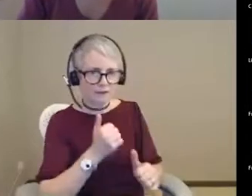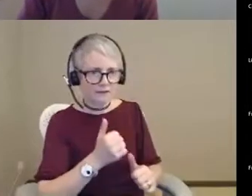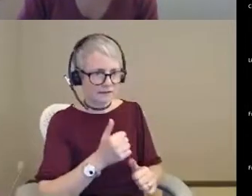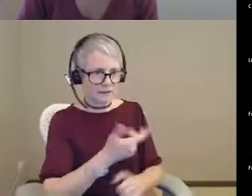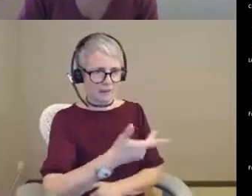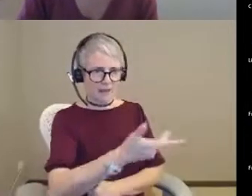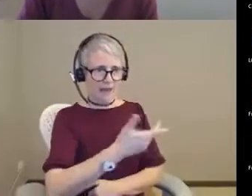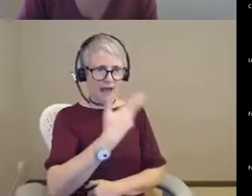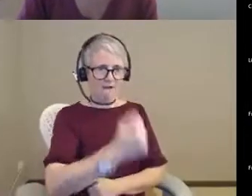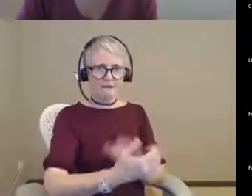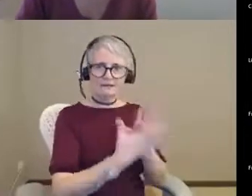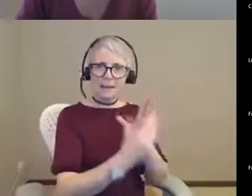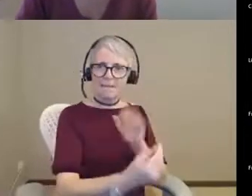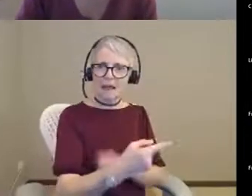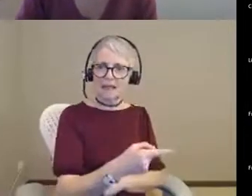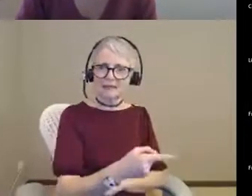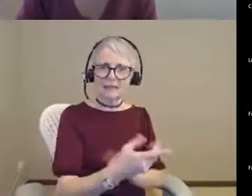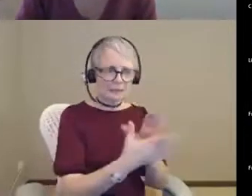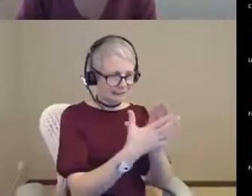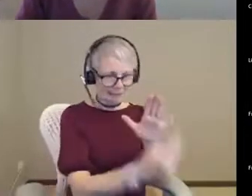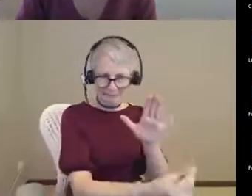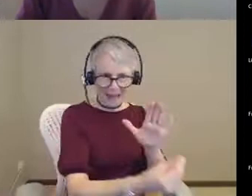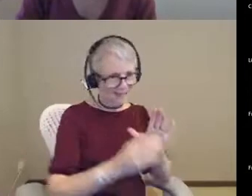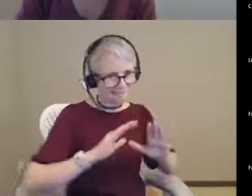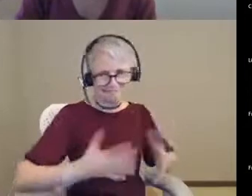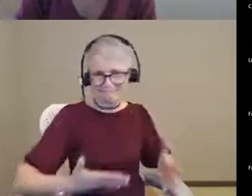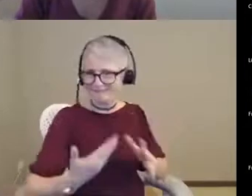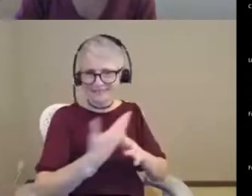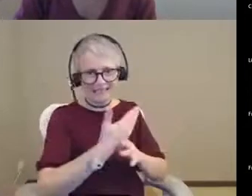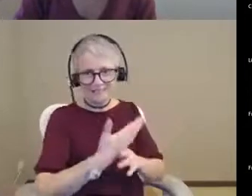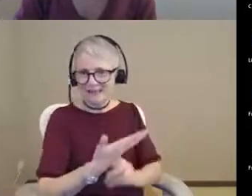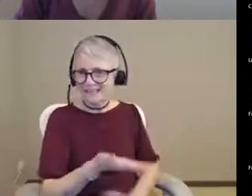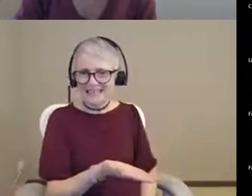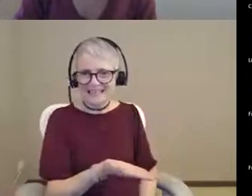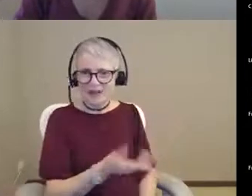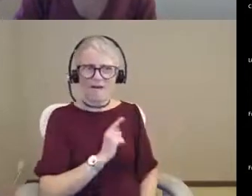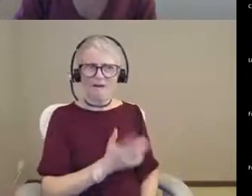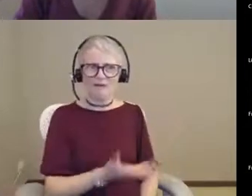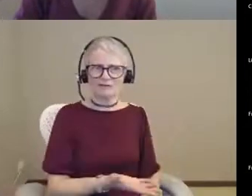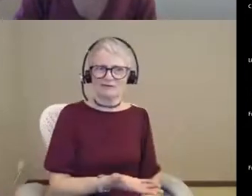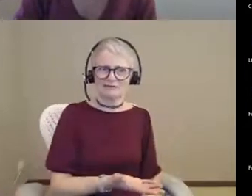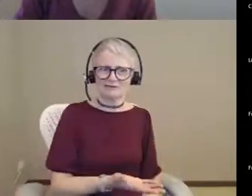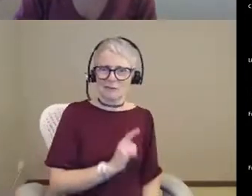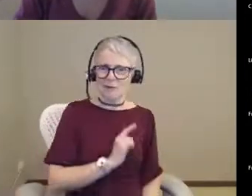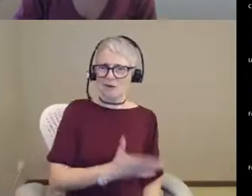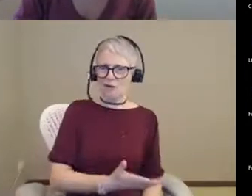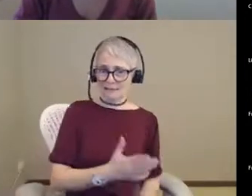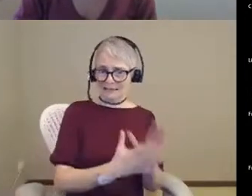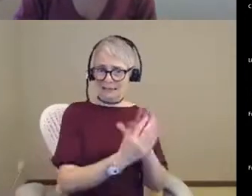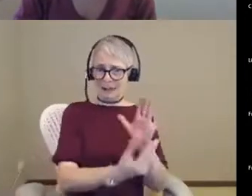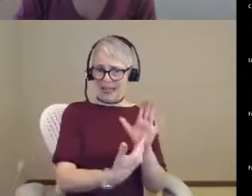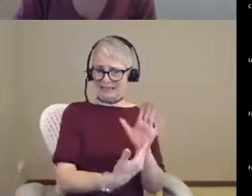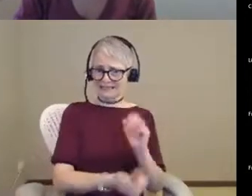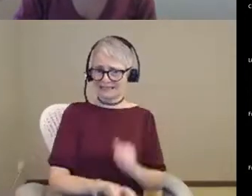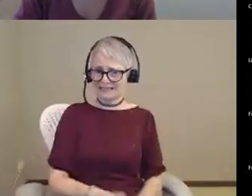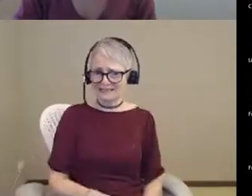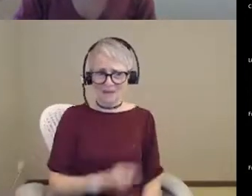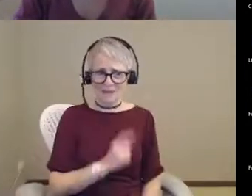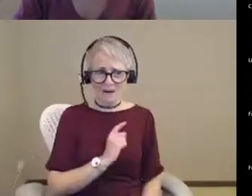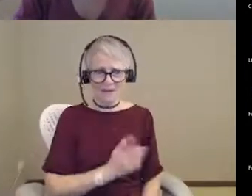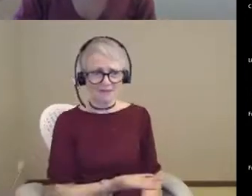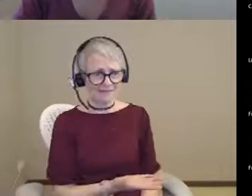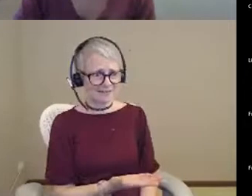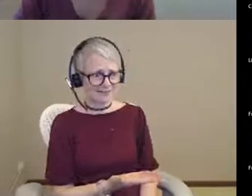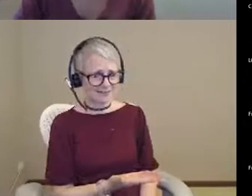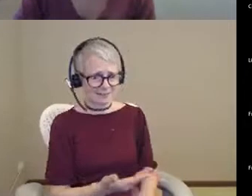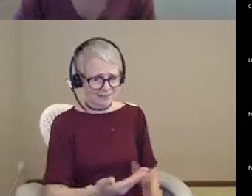Well, the templates don't have any accessibility set up. Well, why not? I mean, they're providing the templates. So why not have